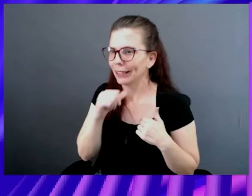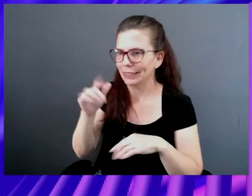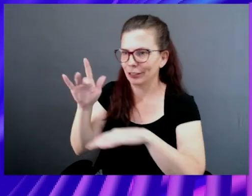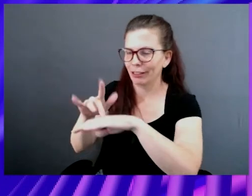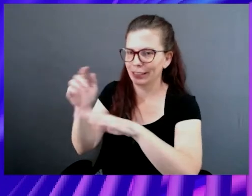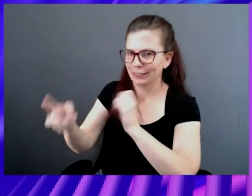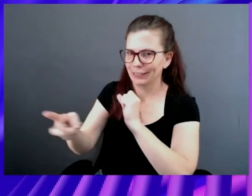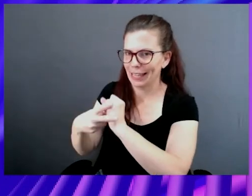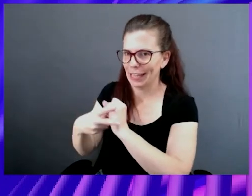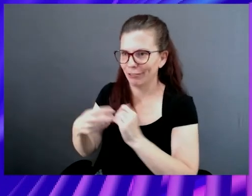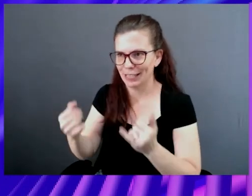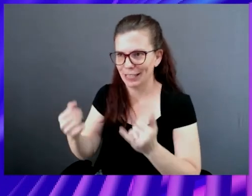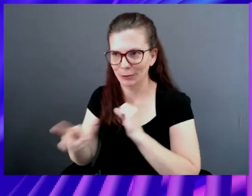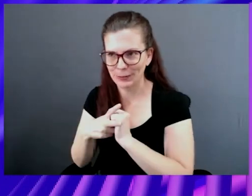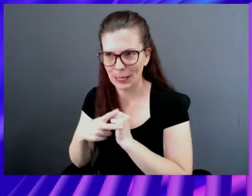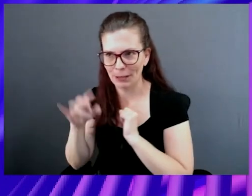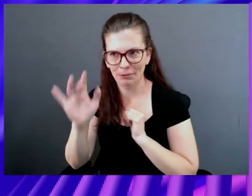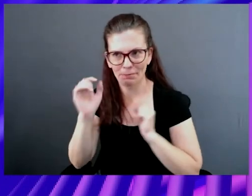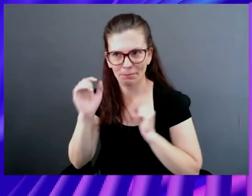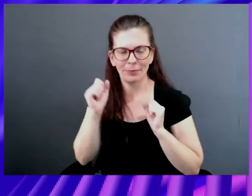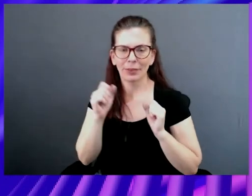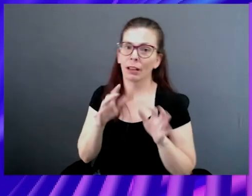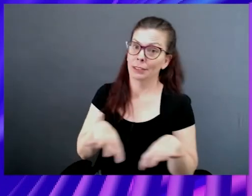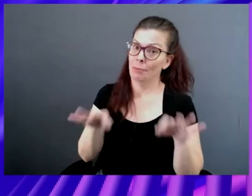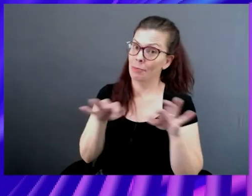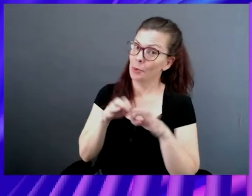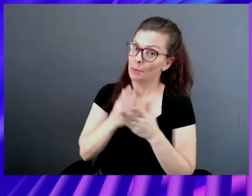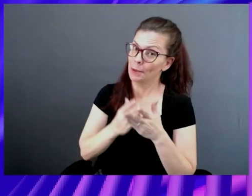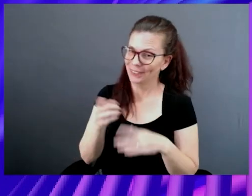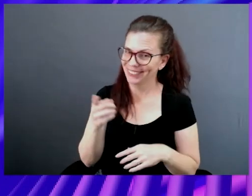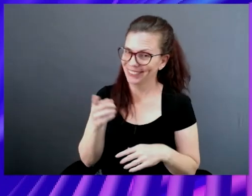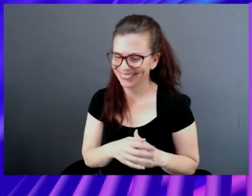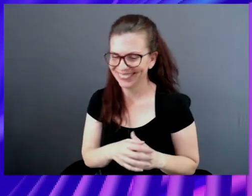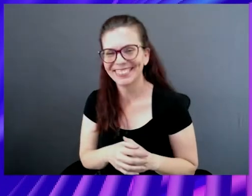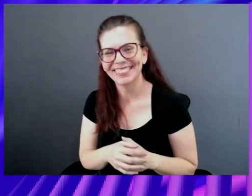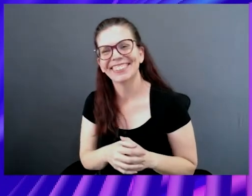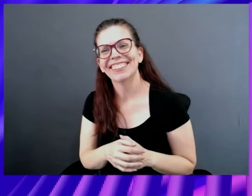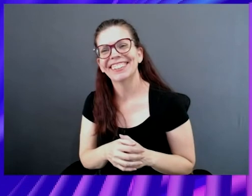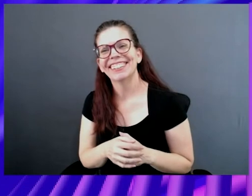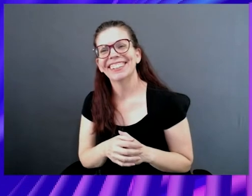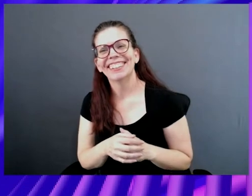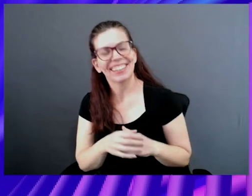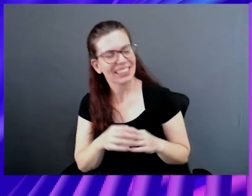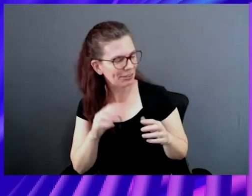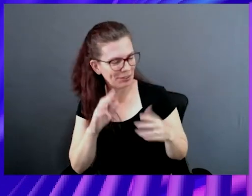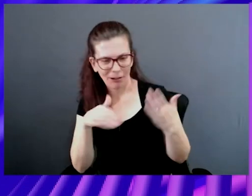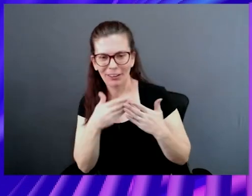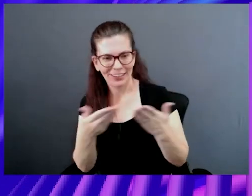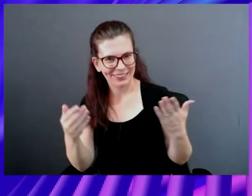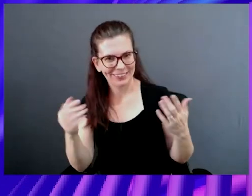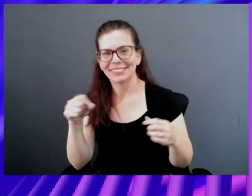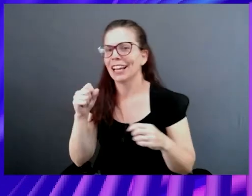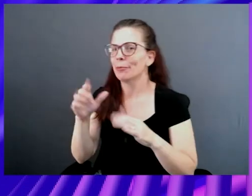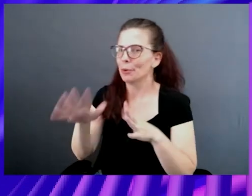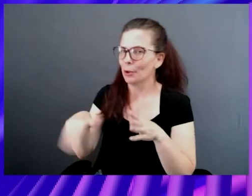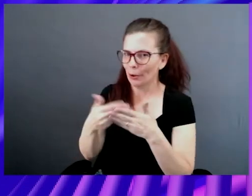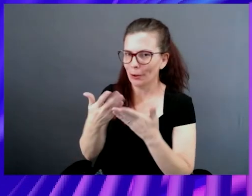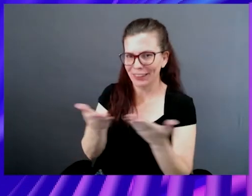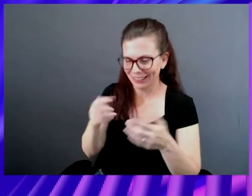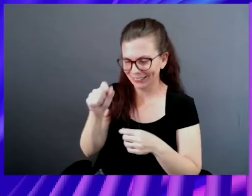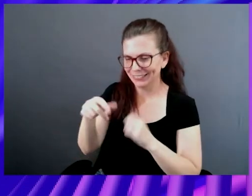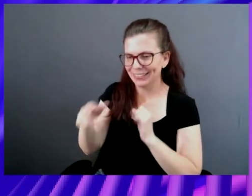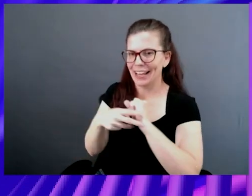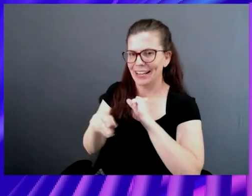will save. Very important. Save all the things. Happens all to the us things. all.